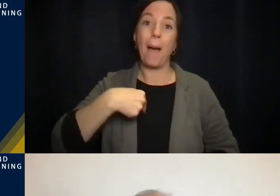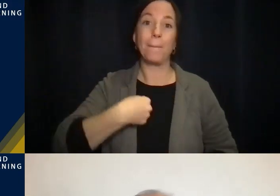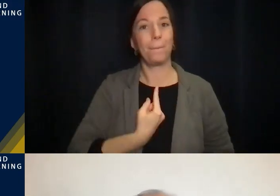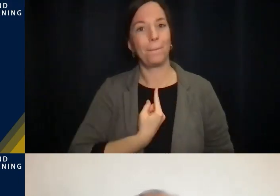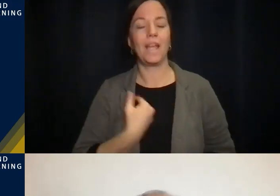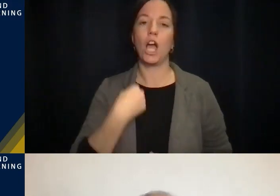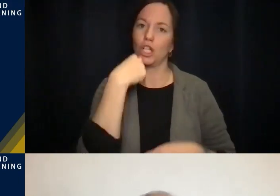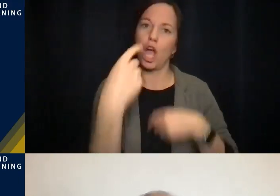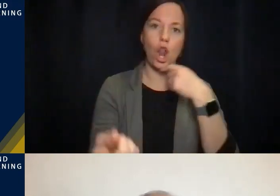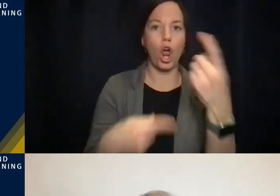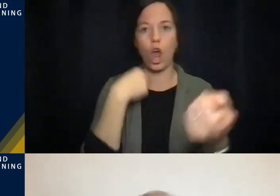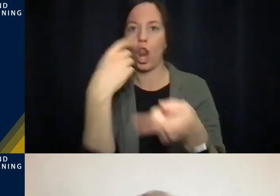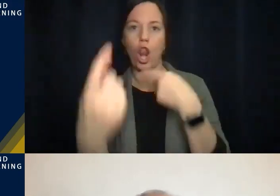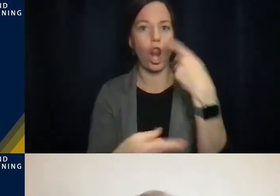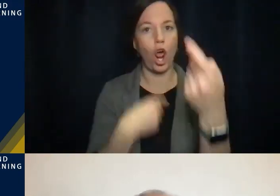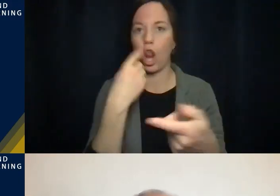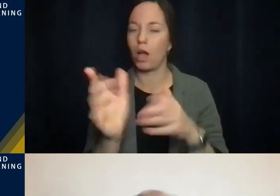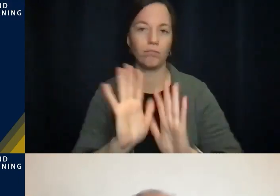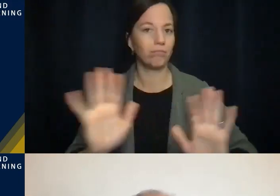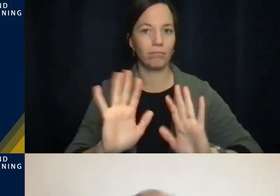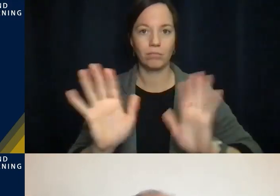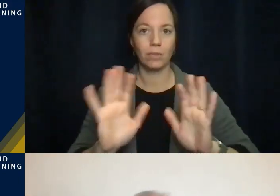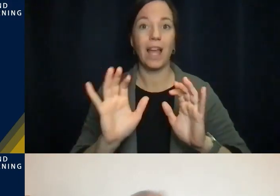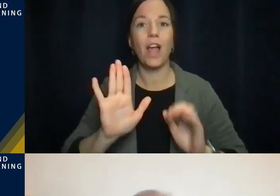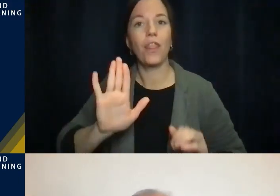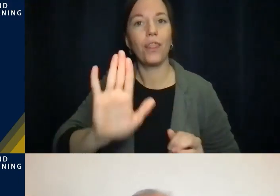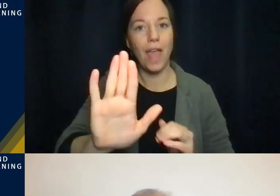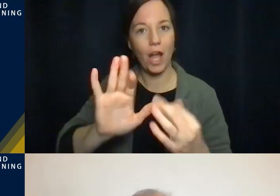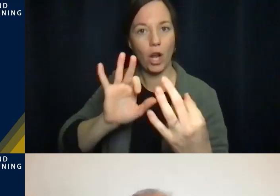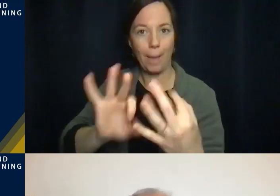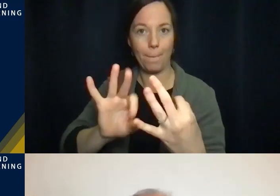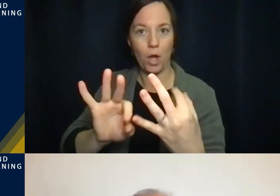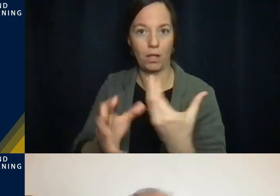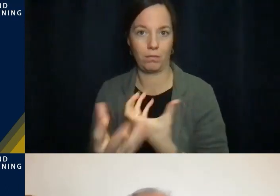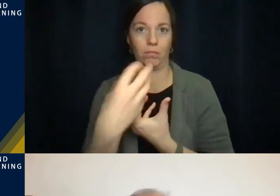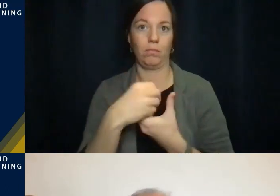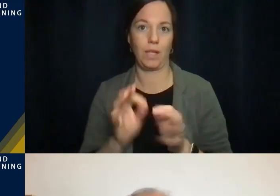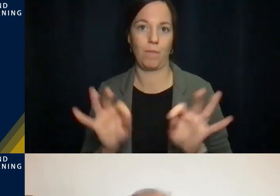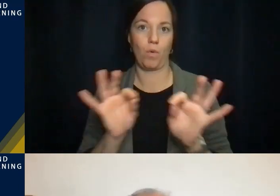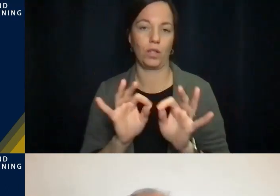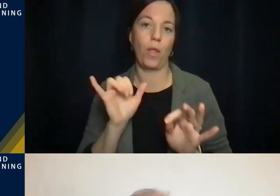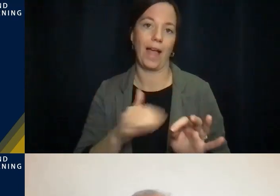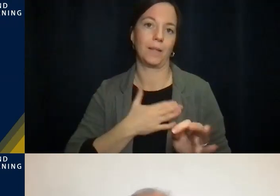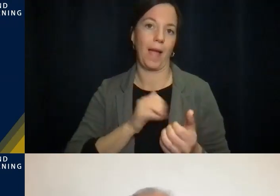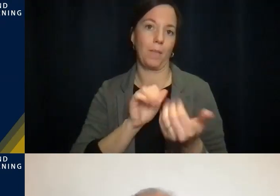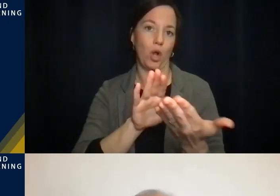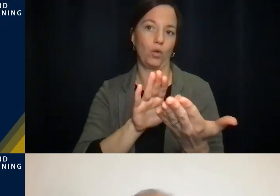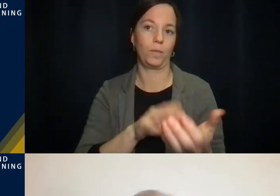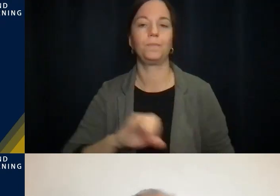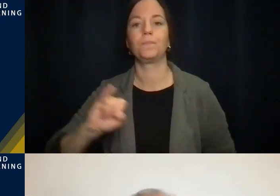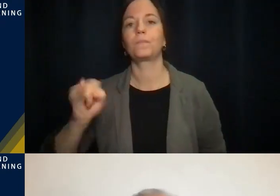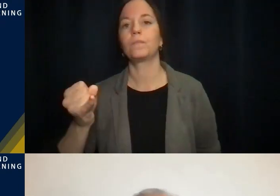them what they need to do, it's their input. So that's what I'm doing. Excellent. Thank you. Thank